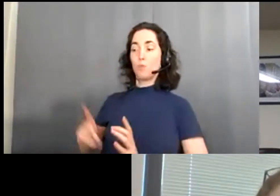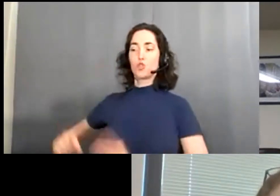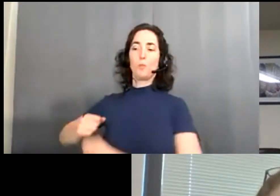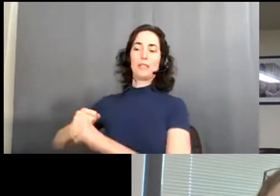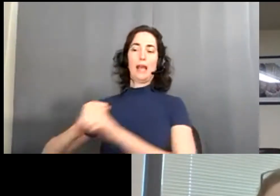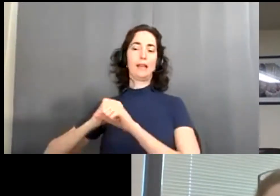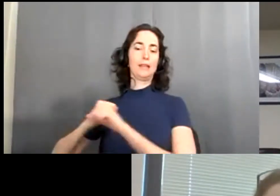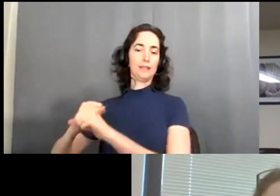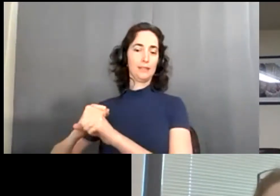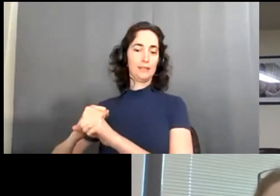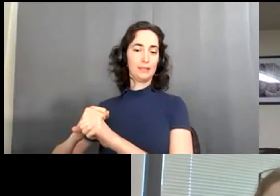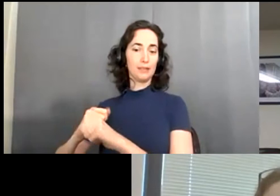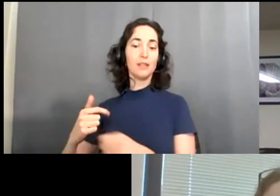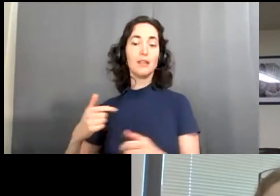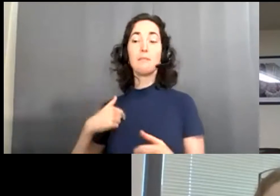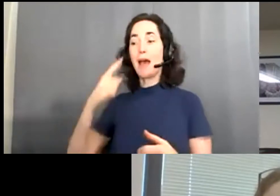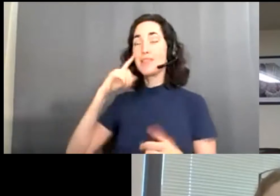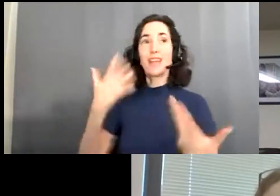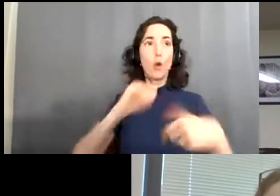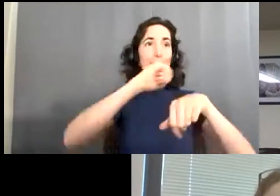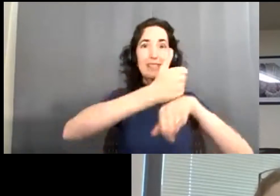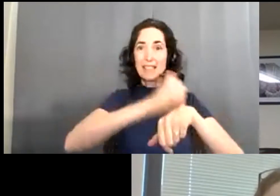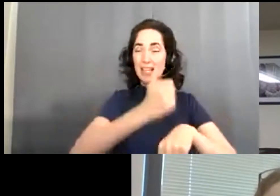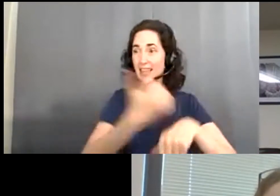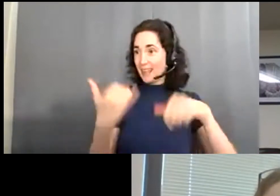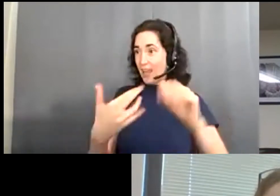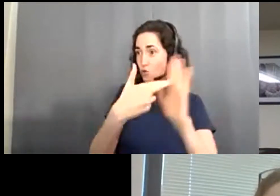I already think what's in place is really treading